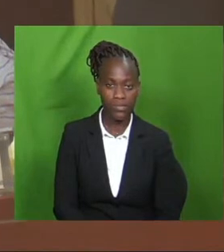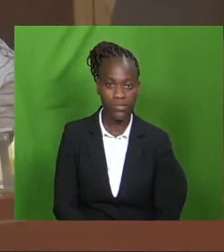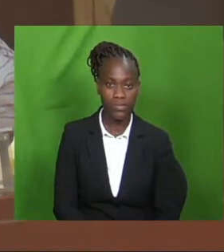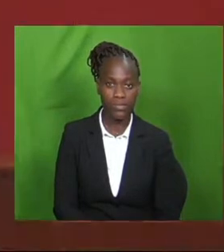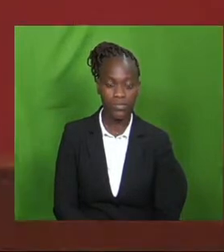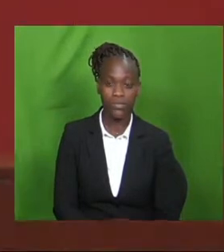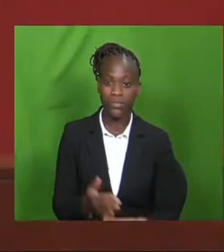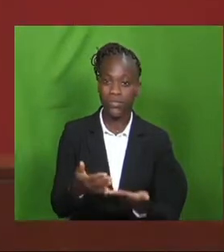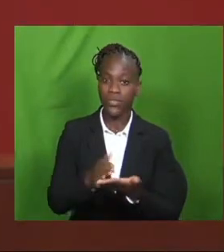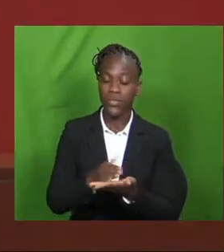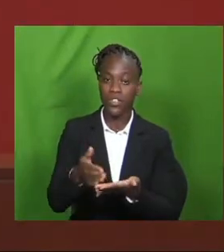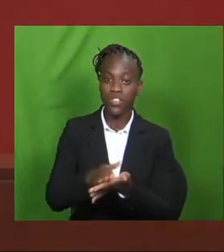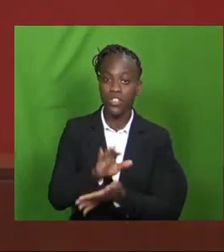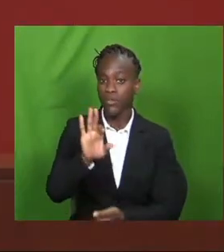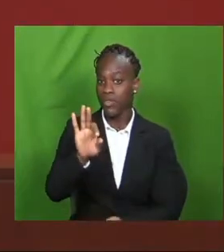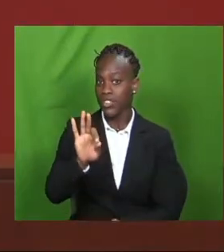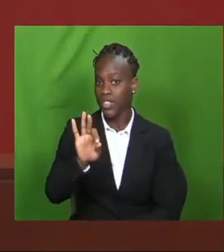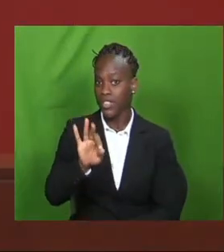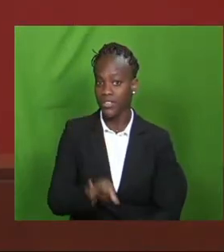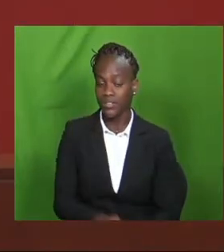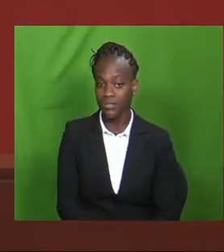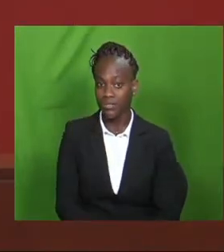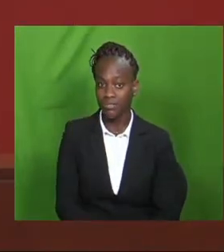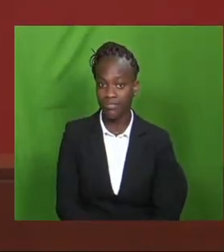Page 9.